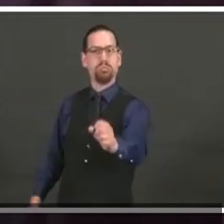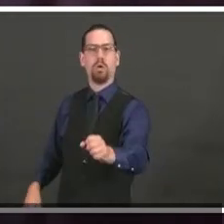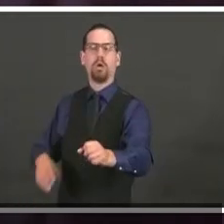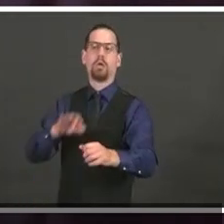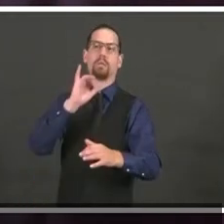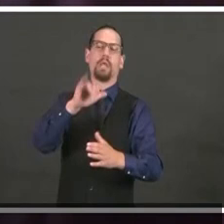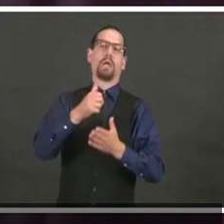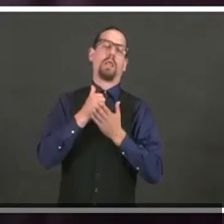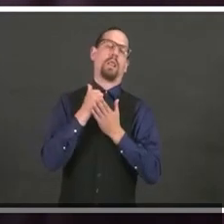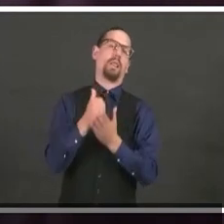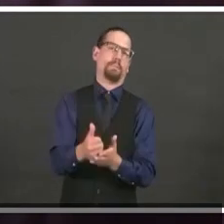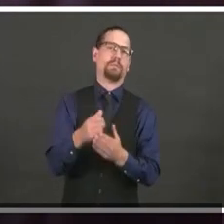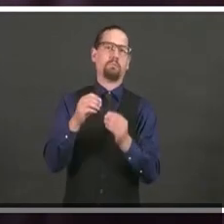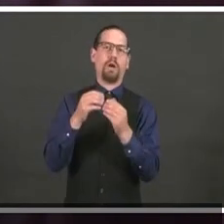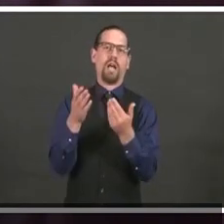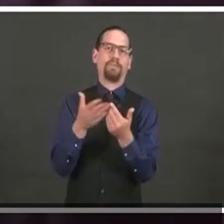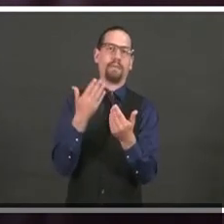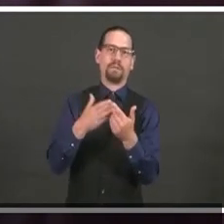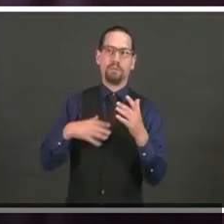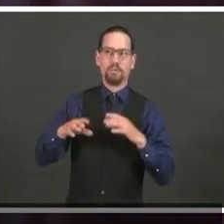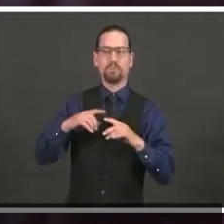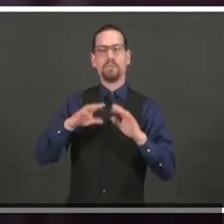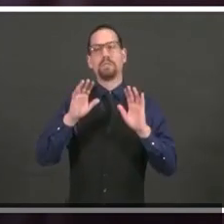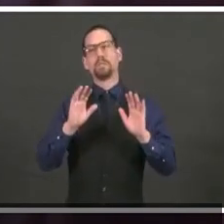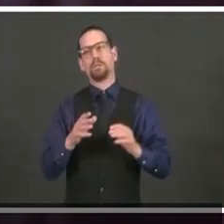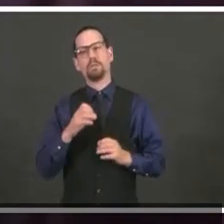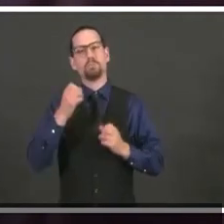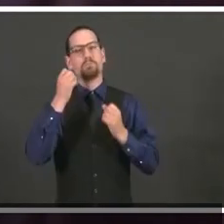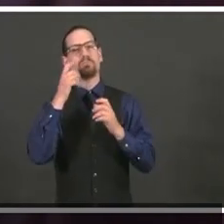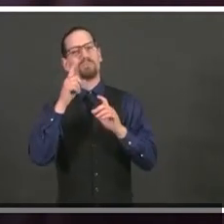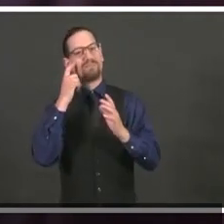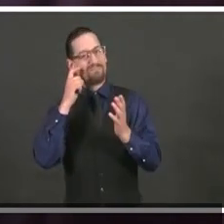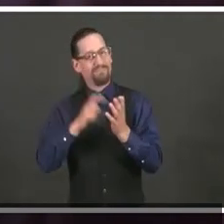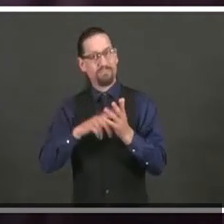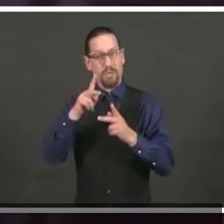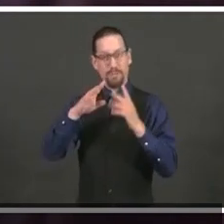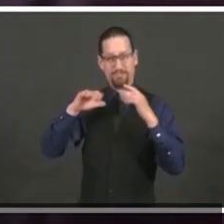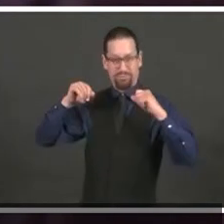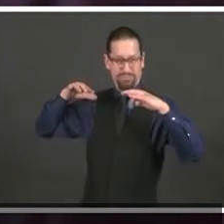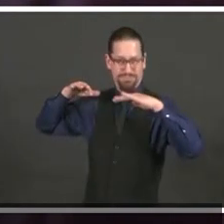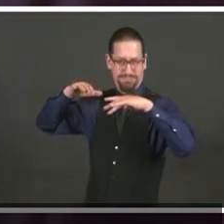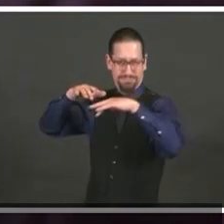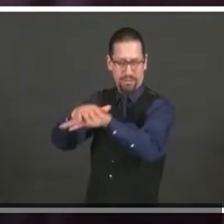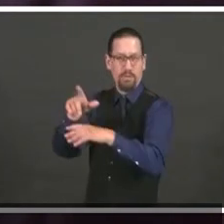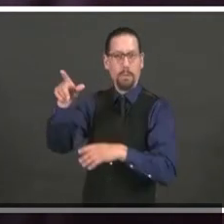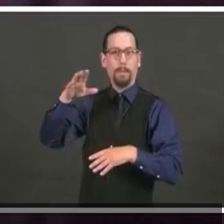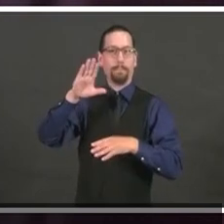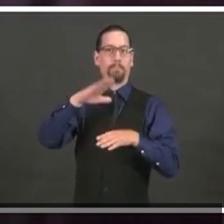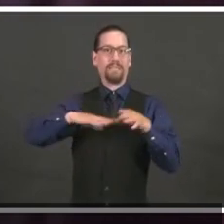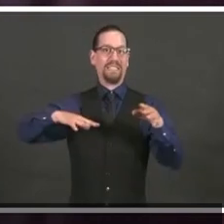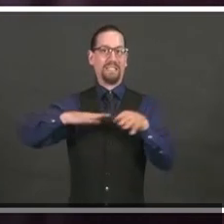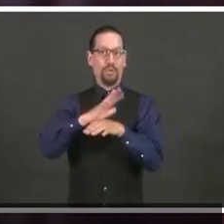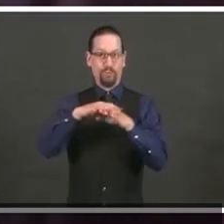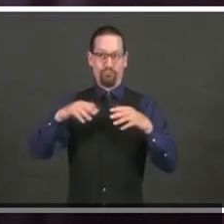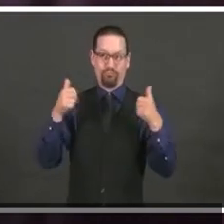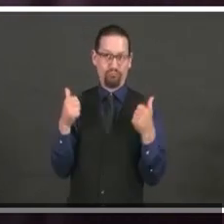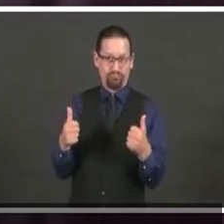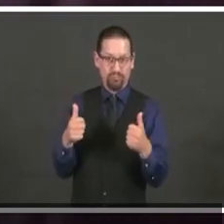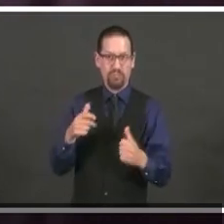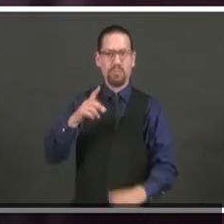unfortunately, a lot of people who were congregating on the beaches, and we had to have our DEM park